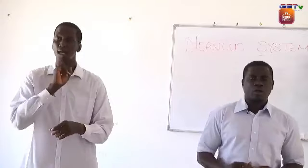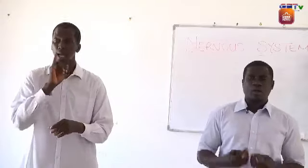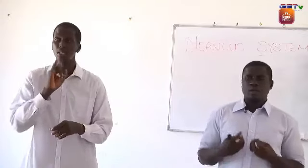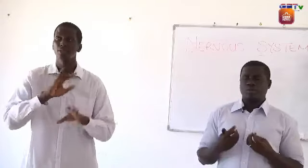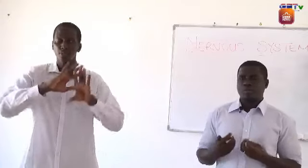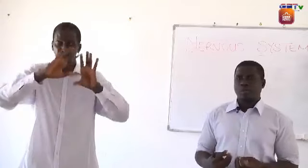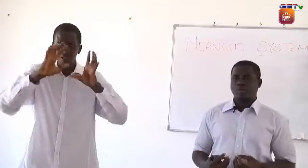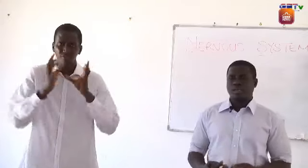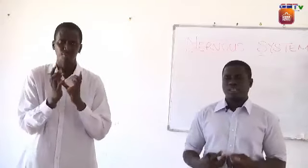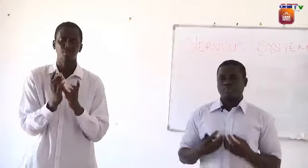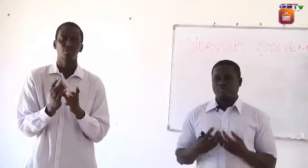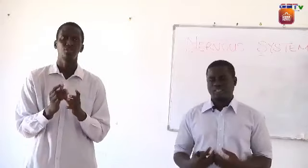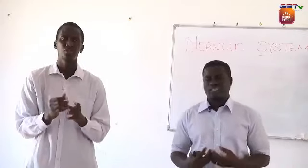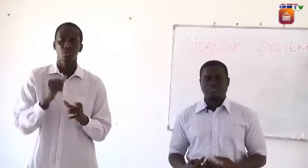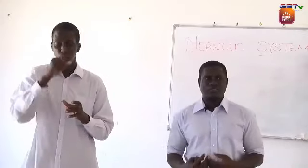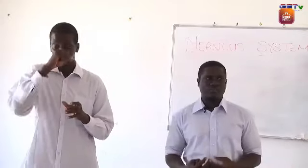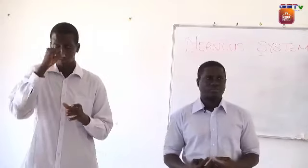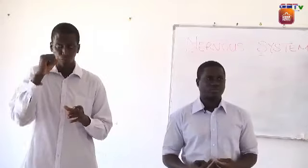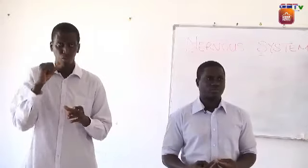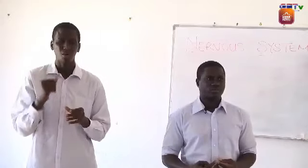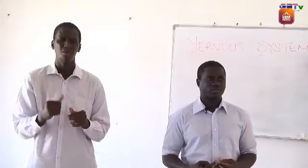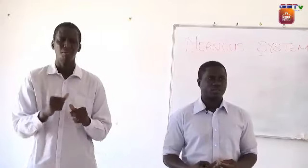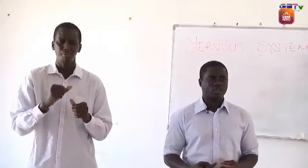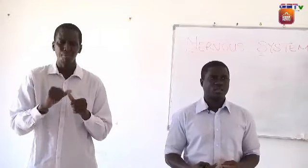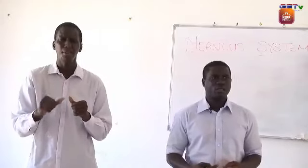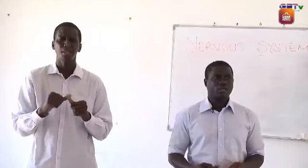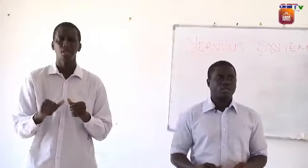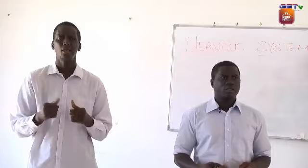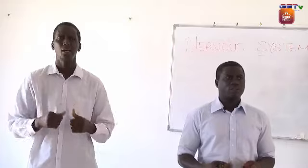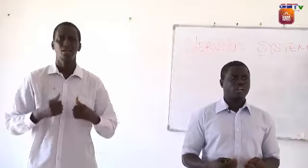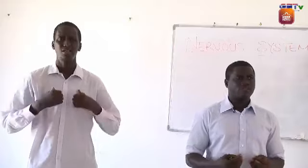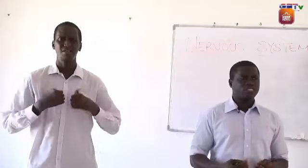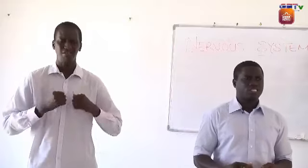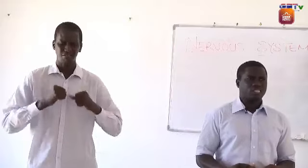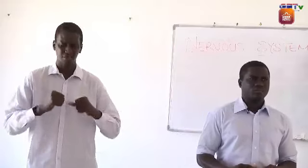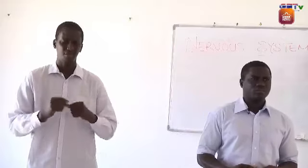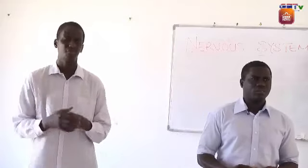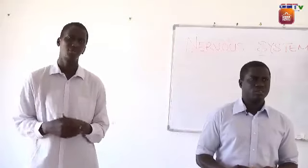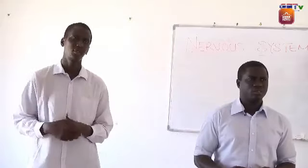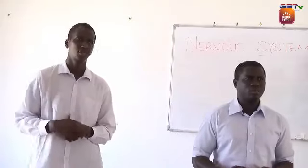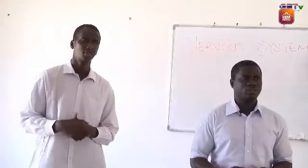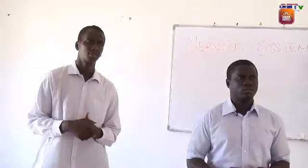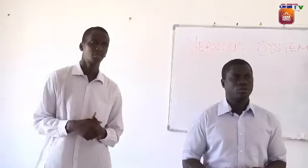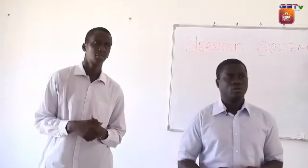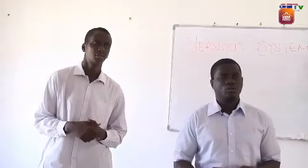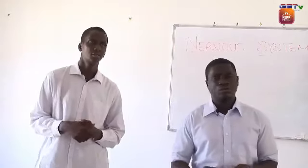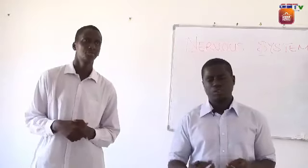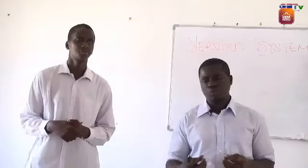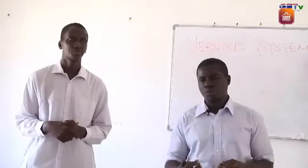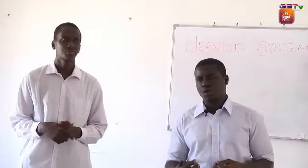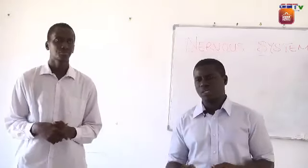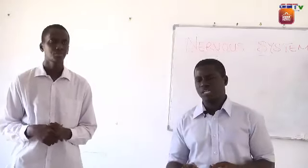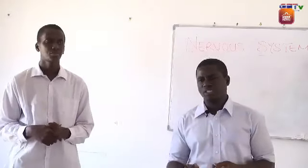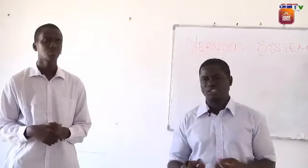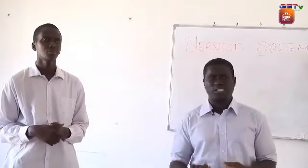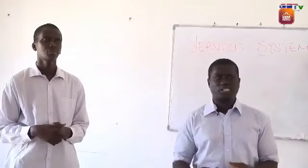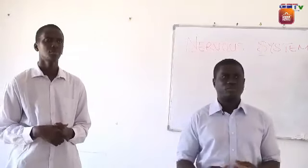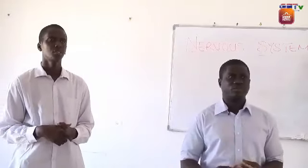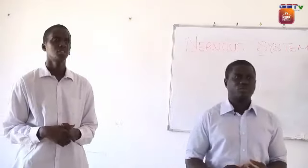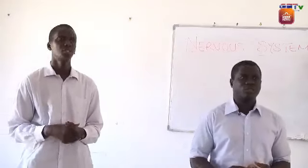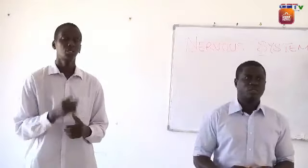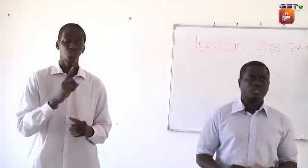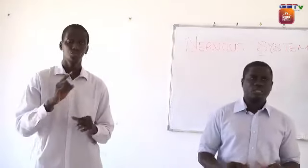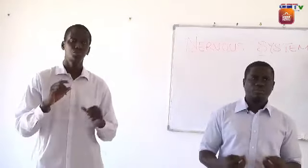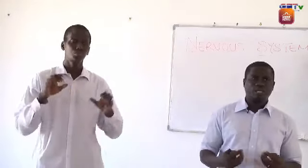work proper and effectively. The nervous system, or the two communication